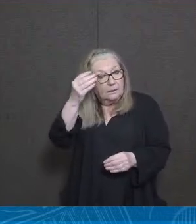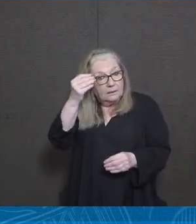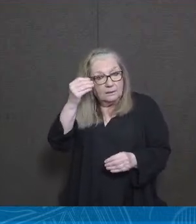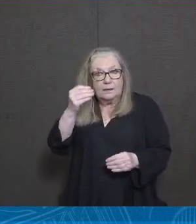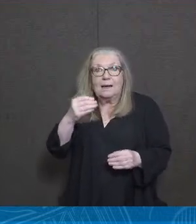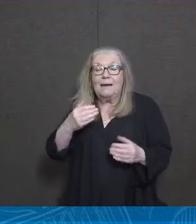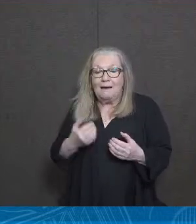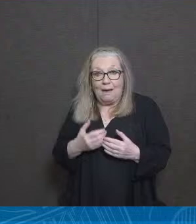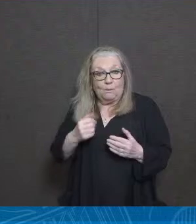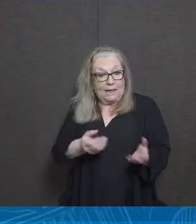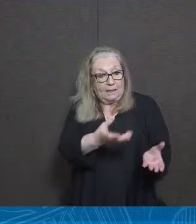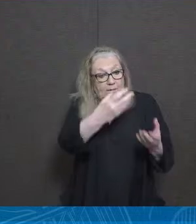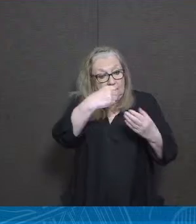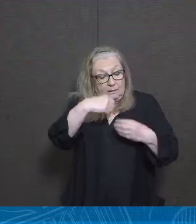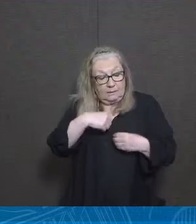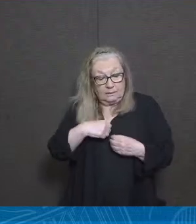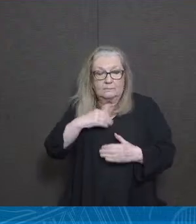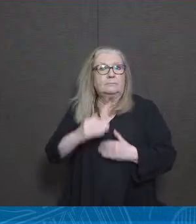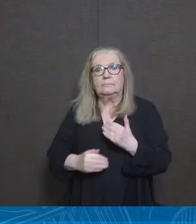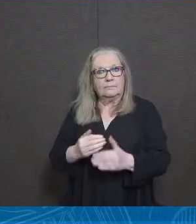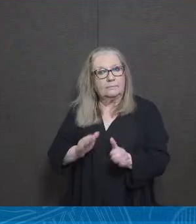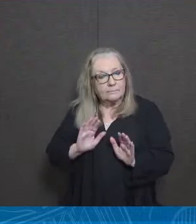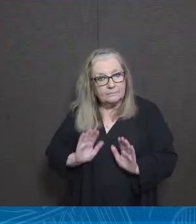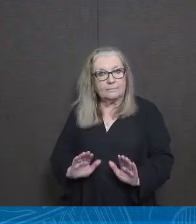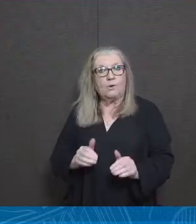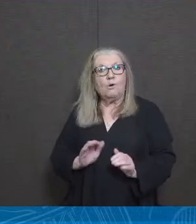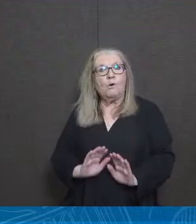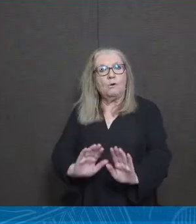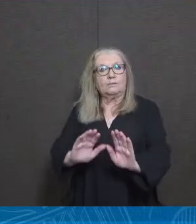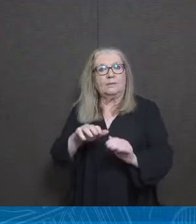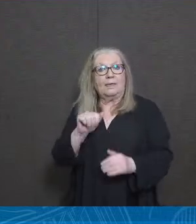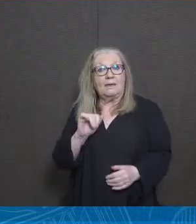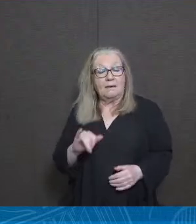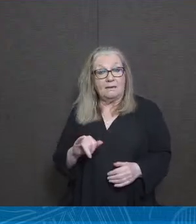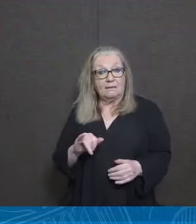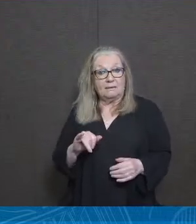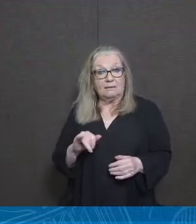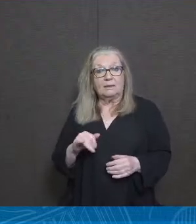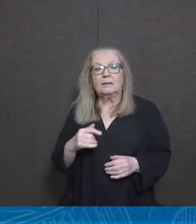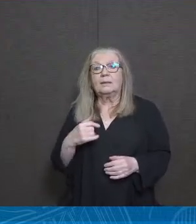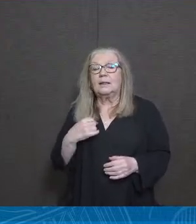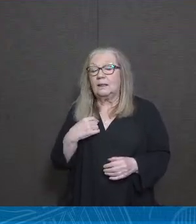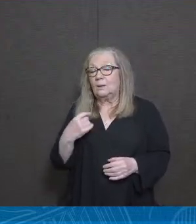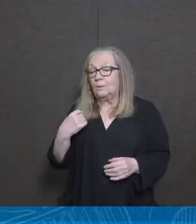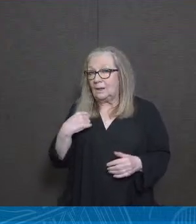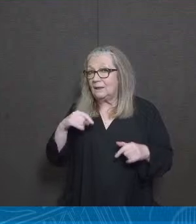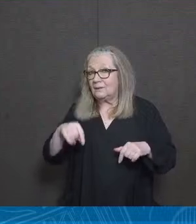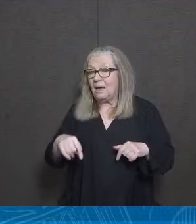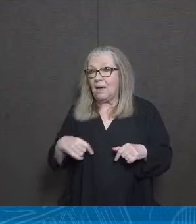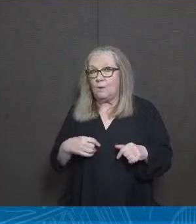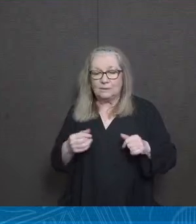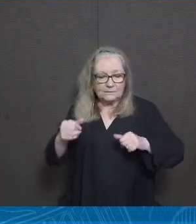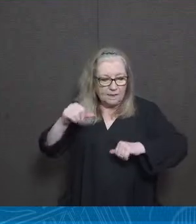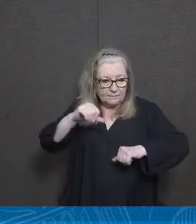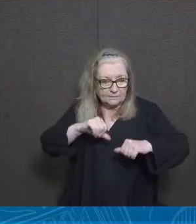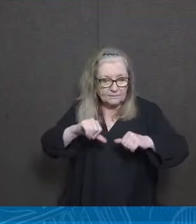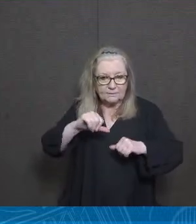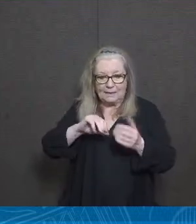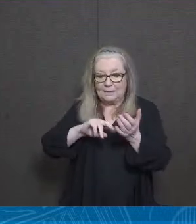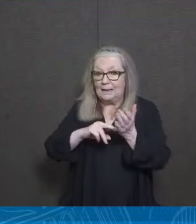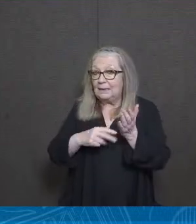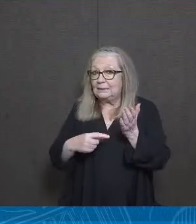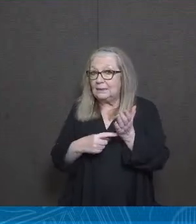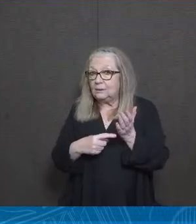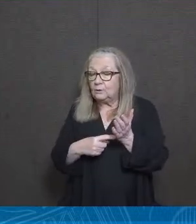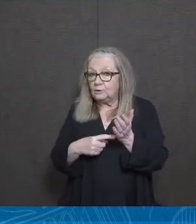products of AI. So we really need collaboration. We are at the point that science and technology and a lot of